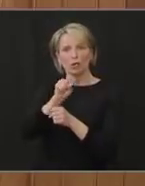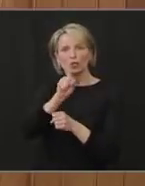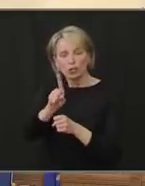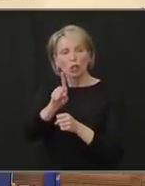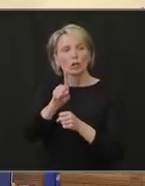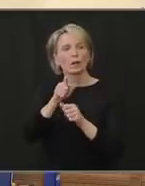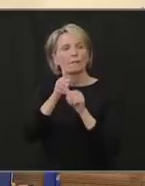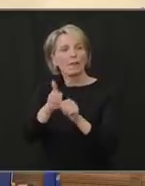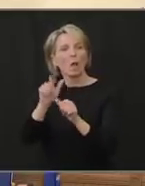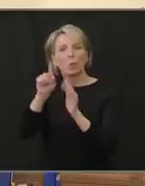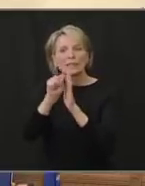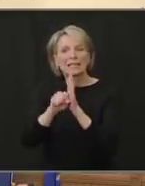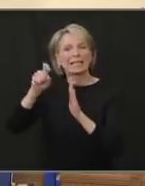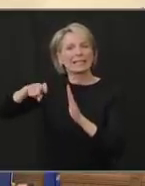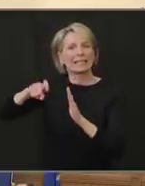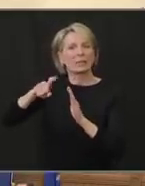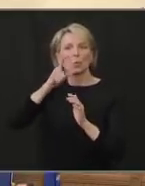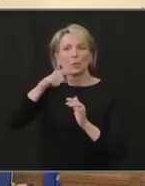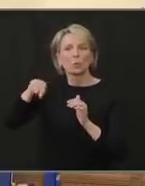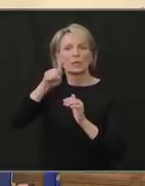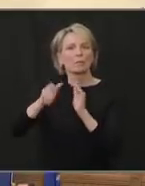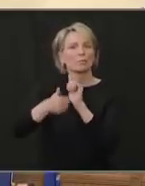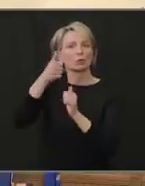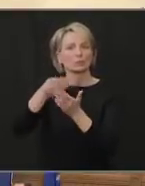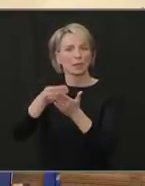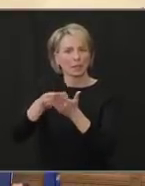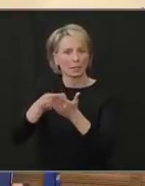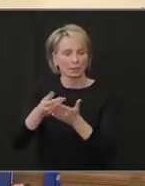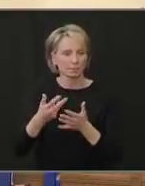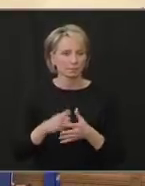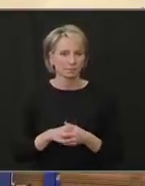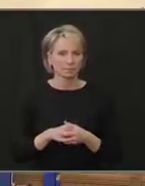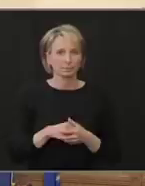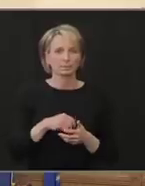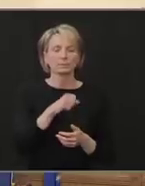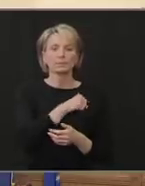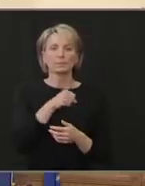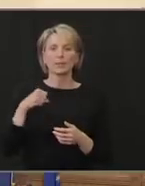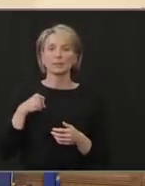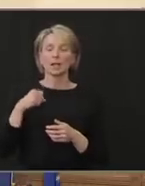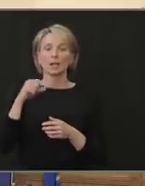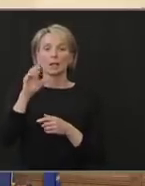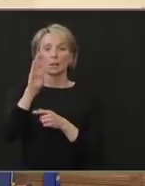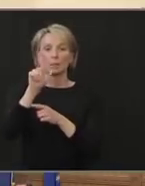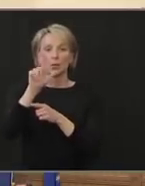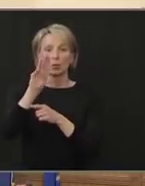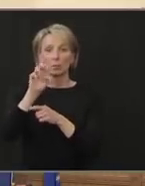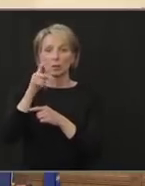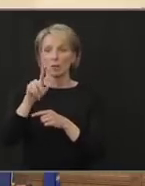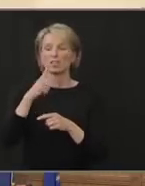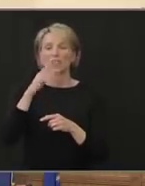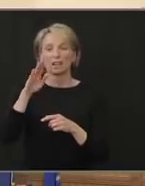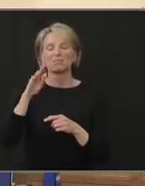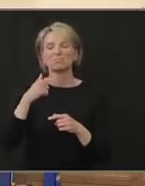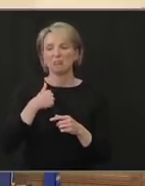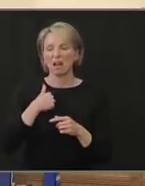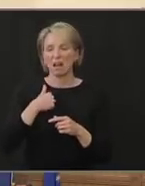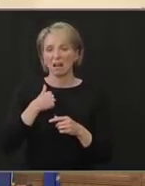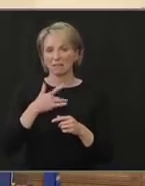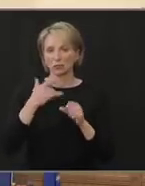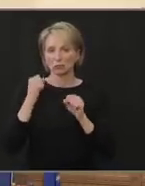there's going to be, you know, we're going to be here in 3 months, and we're going to look back and